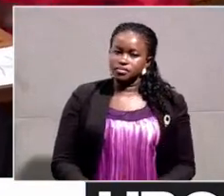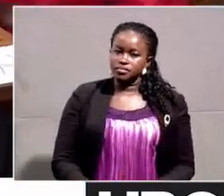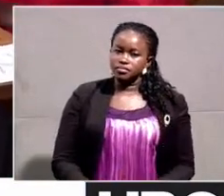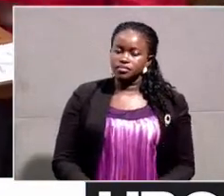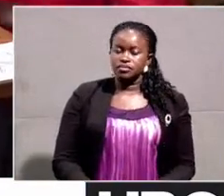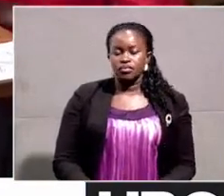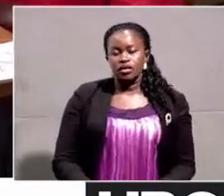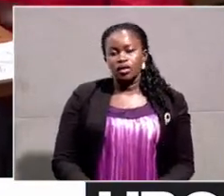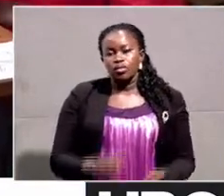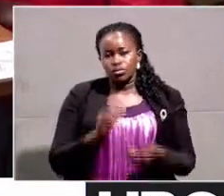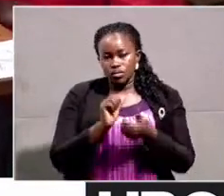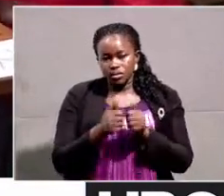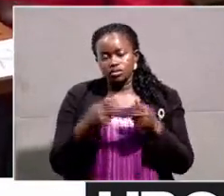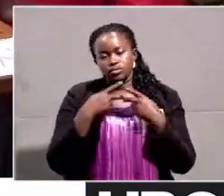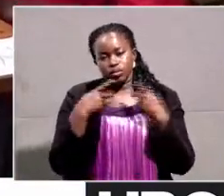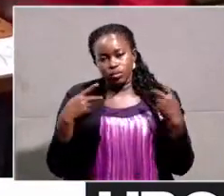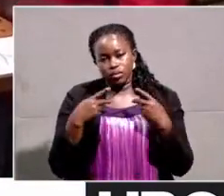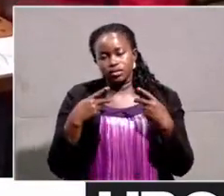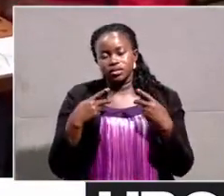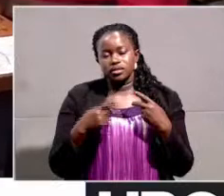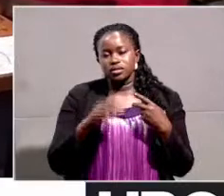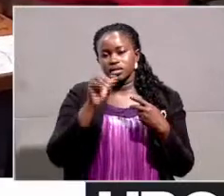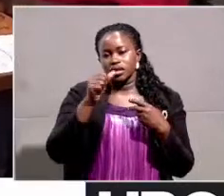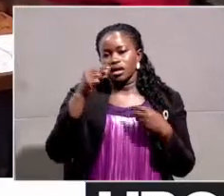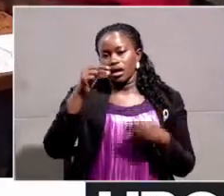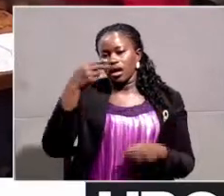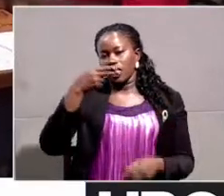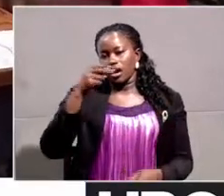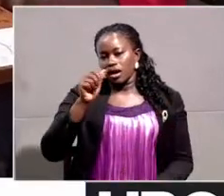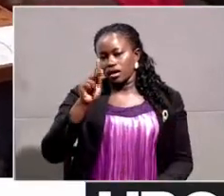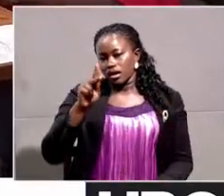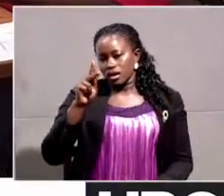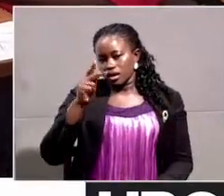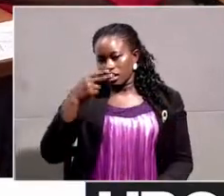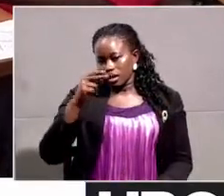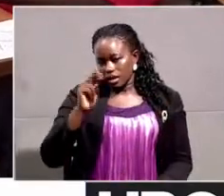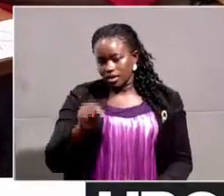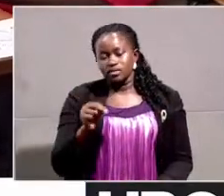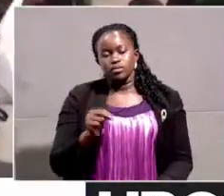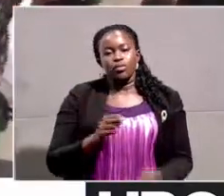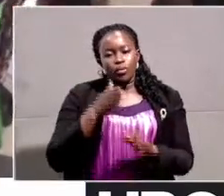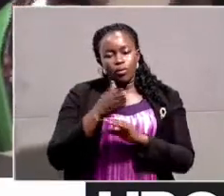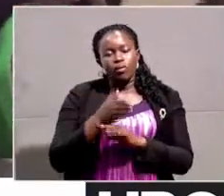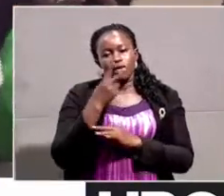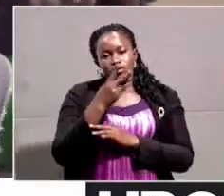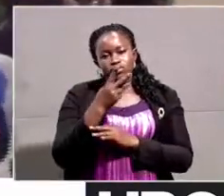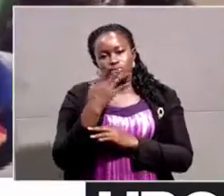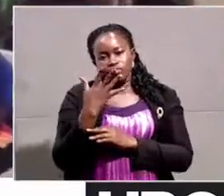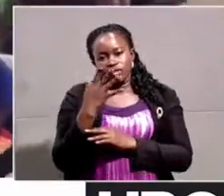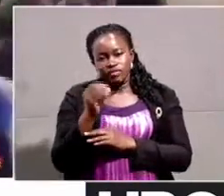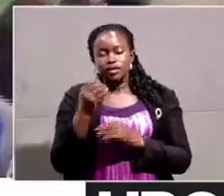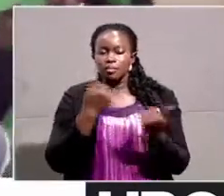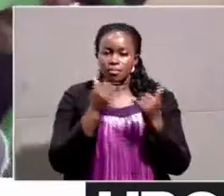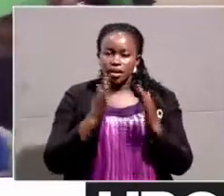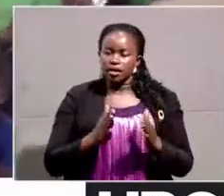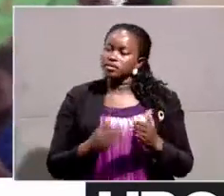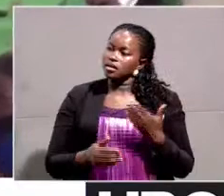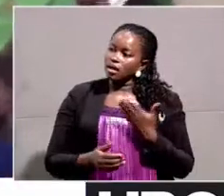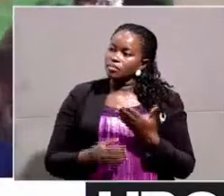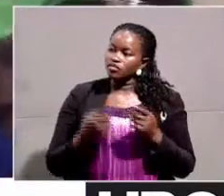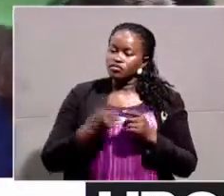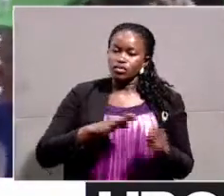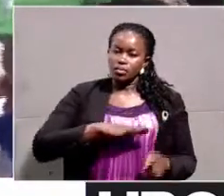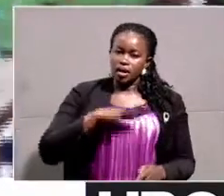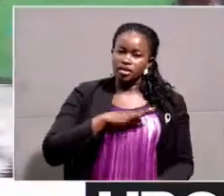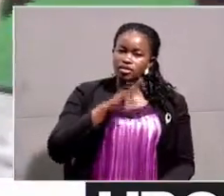The championship was hosted at Aga Khan Education Services in Kampala and attracted more than 250 players ranging from the age